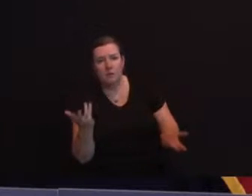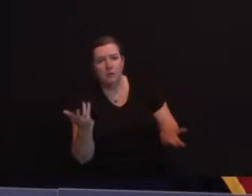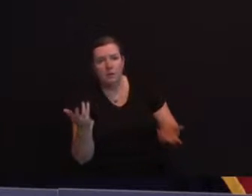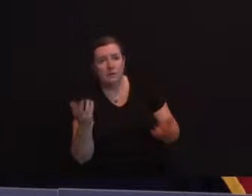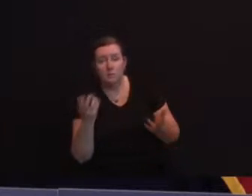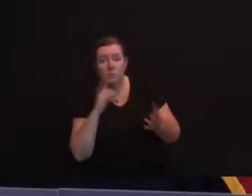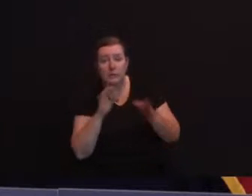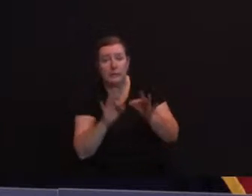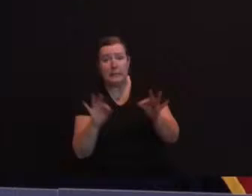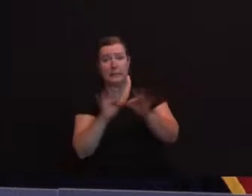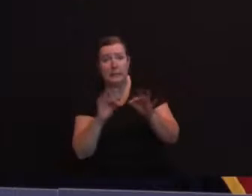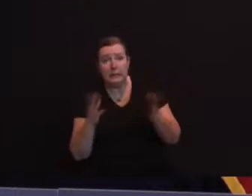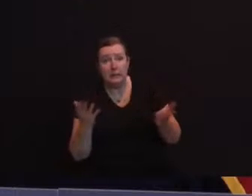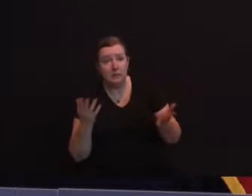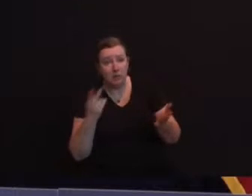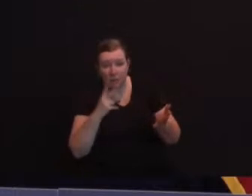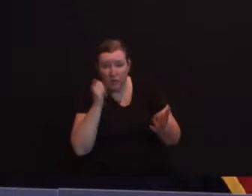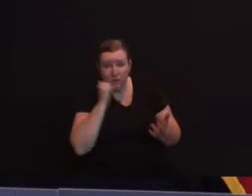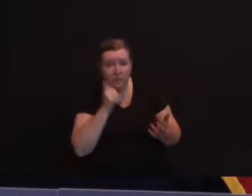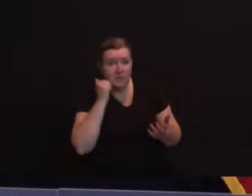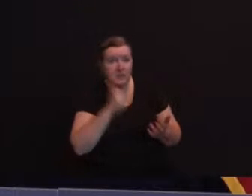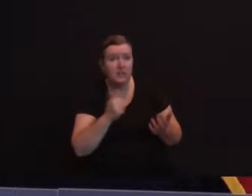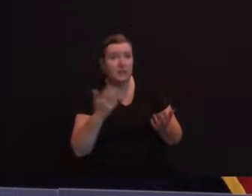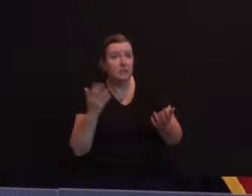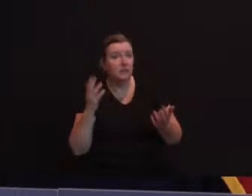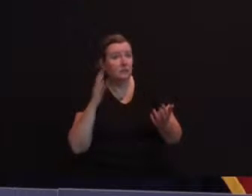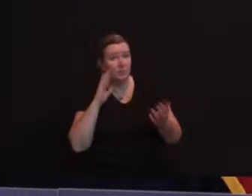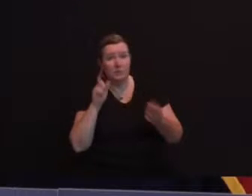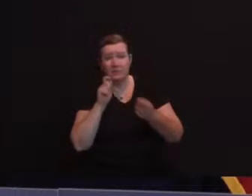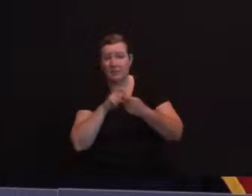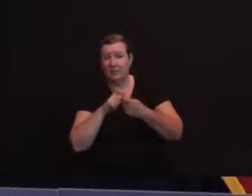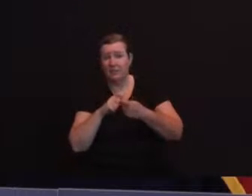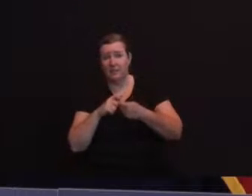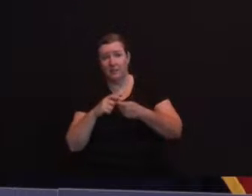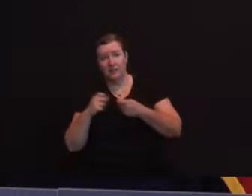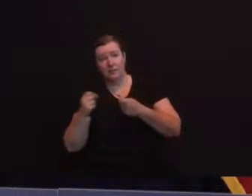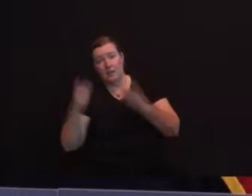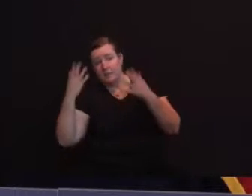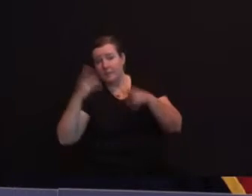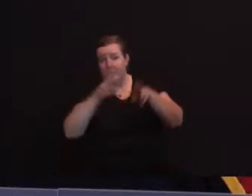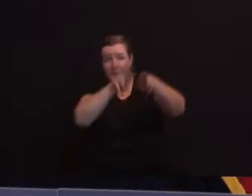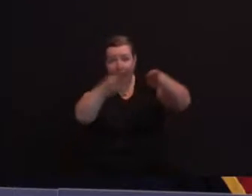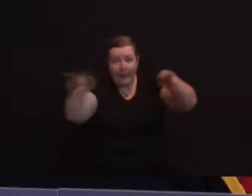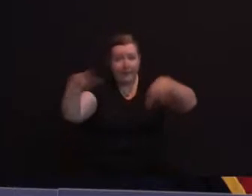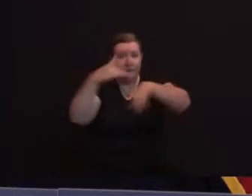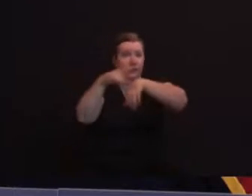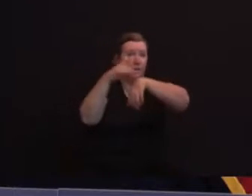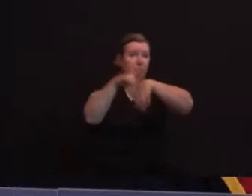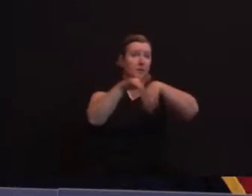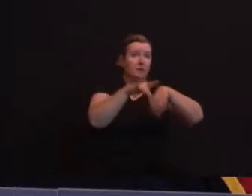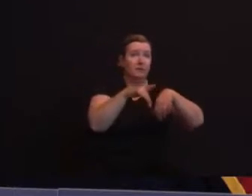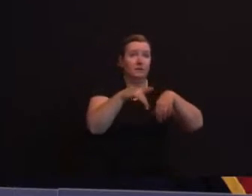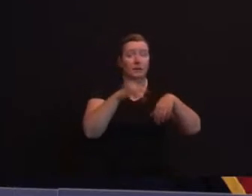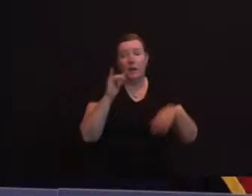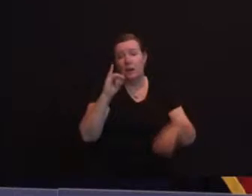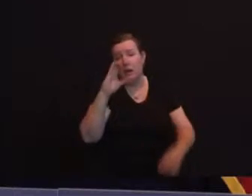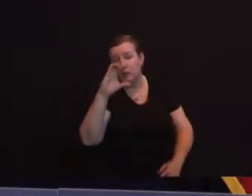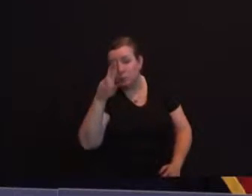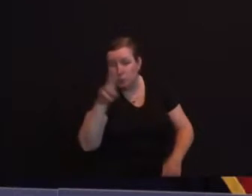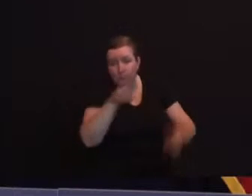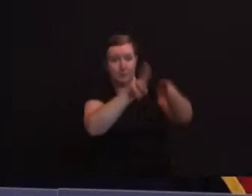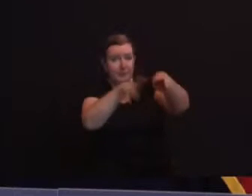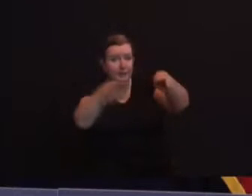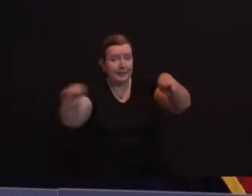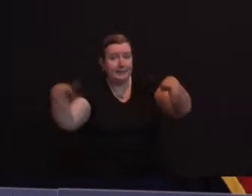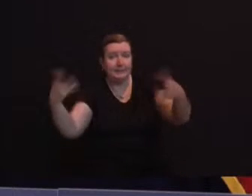every day. We know exactly how many beds are available in our hospitals. We know exactly how many critical care beds. We work with